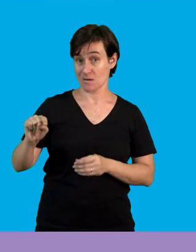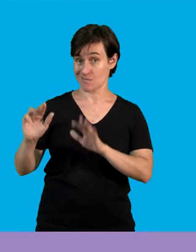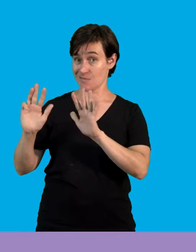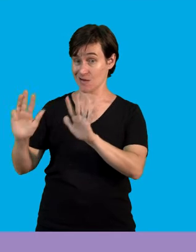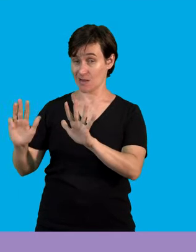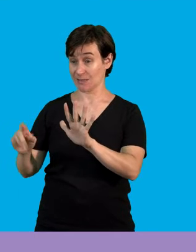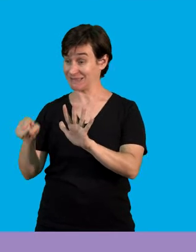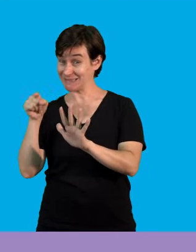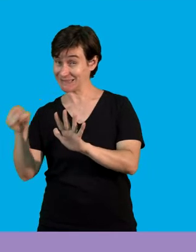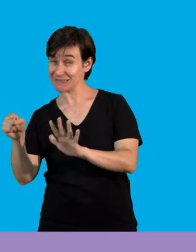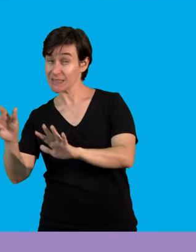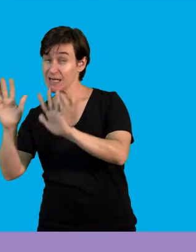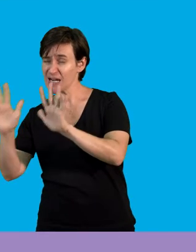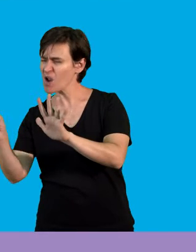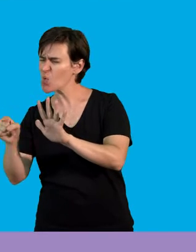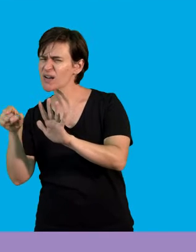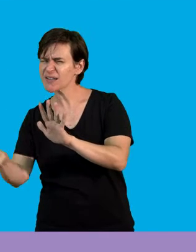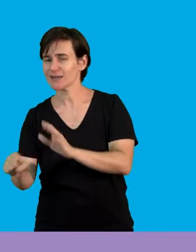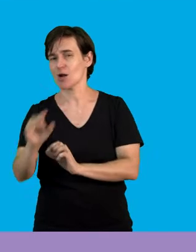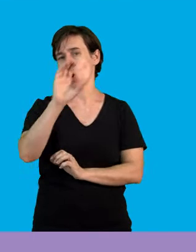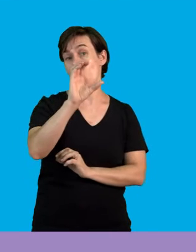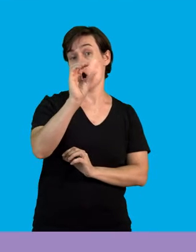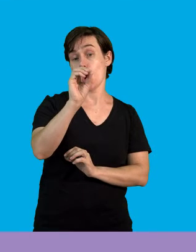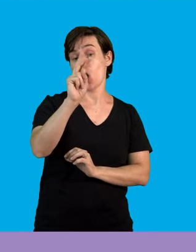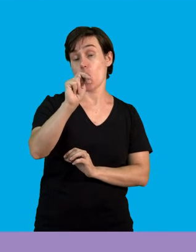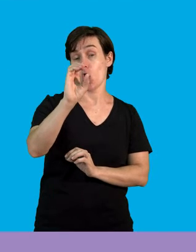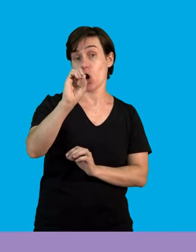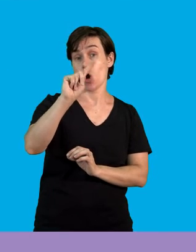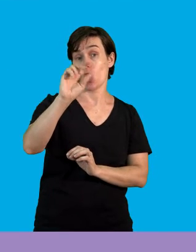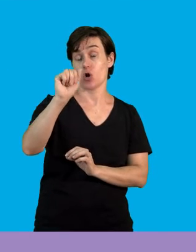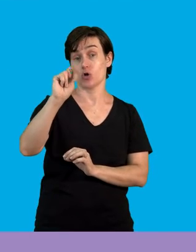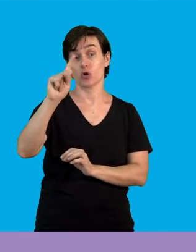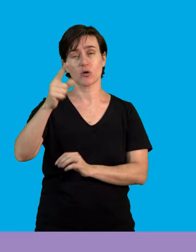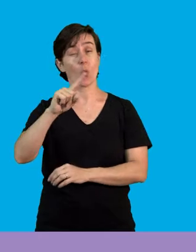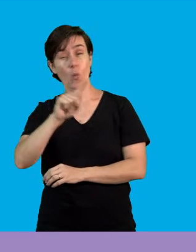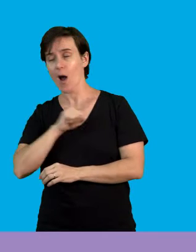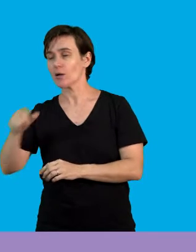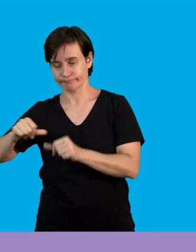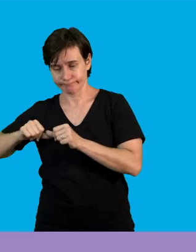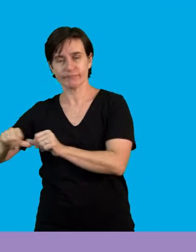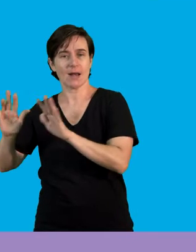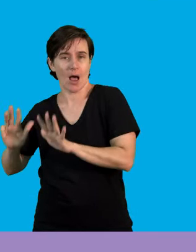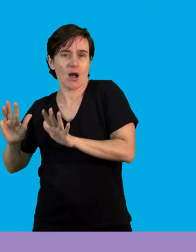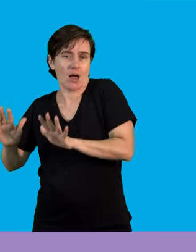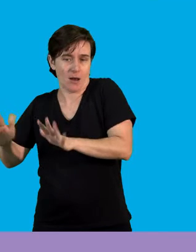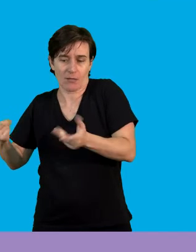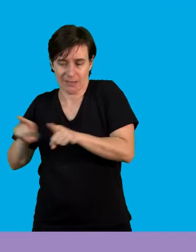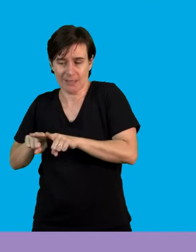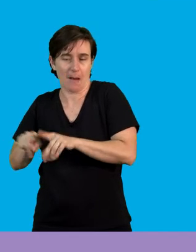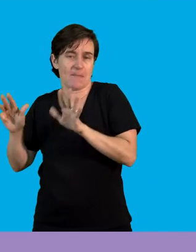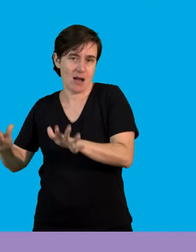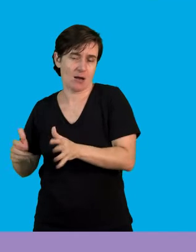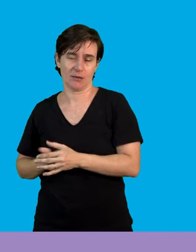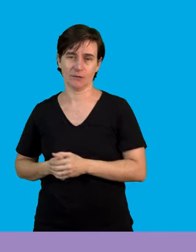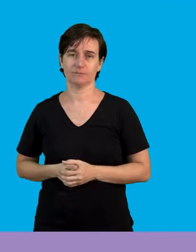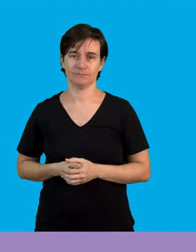-9. That one is a constant. It's a number that will not change throughout the expression. It will remain its